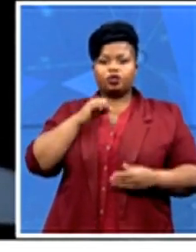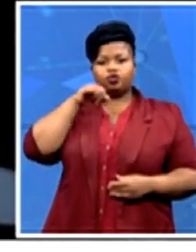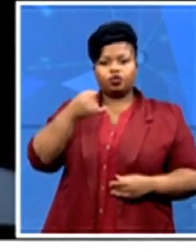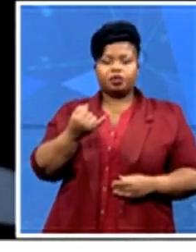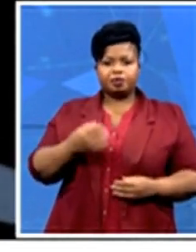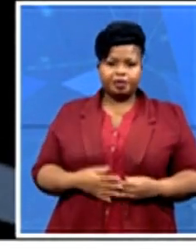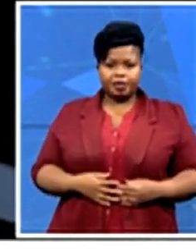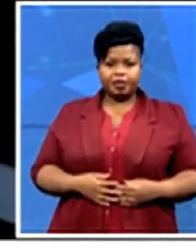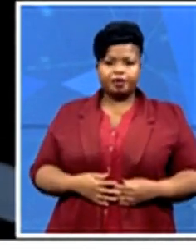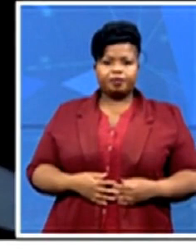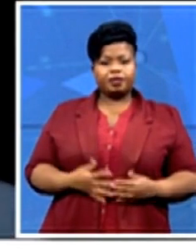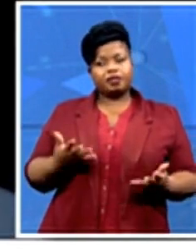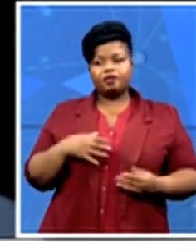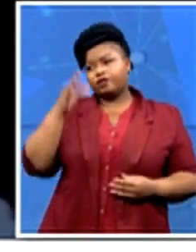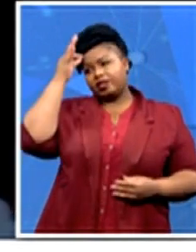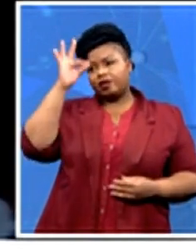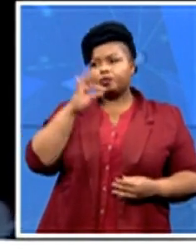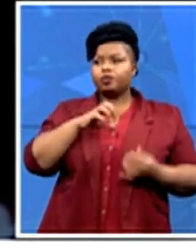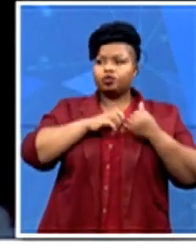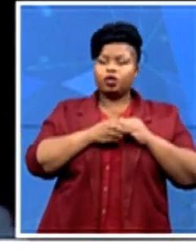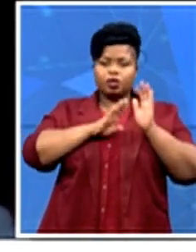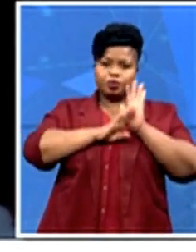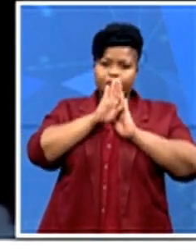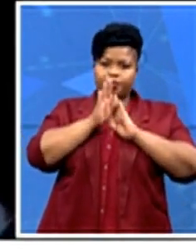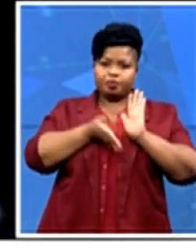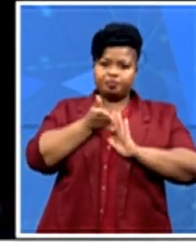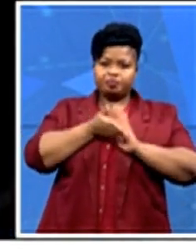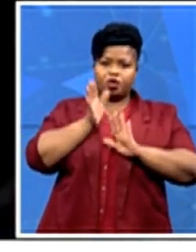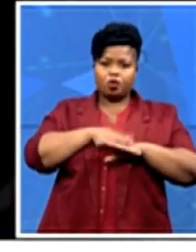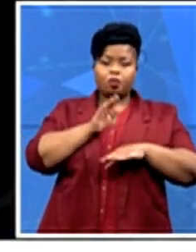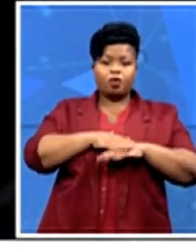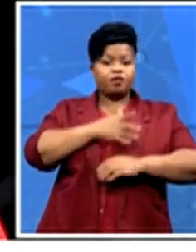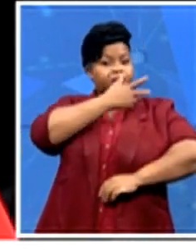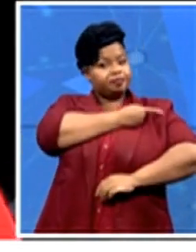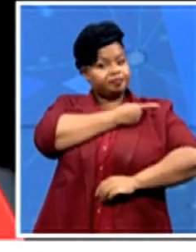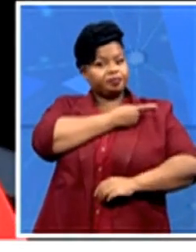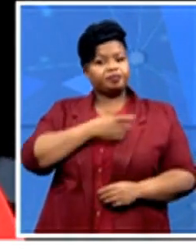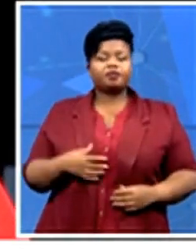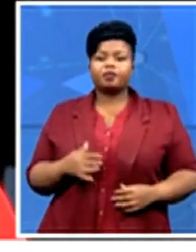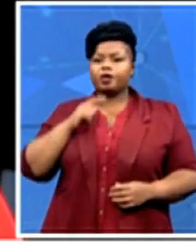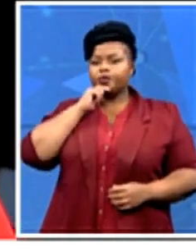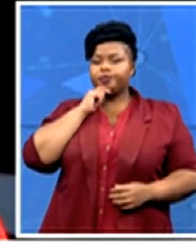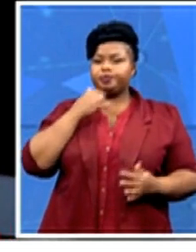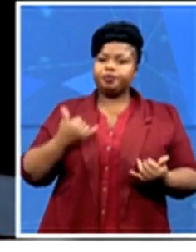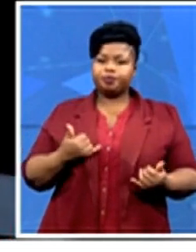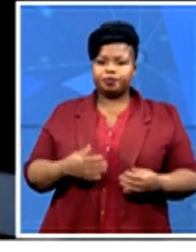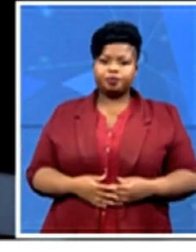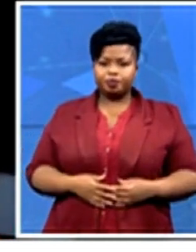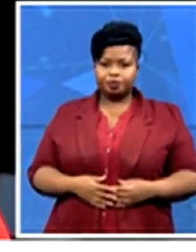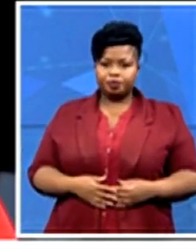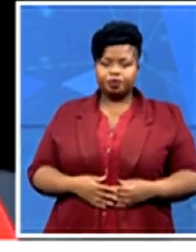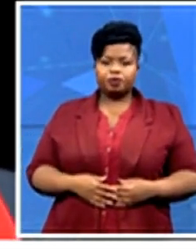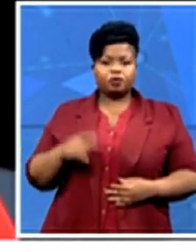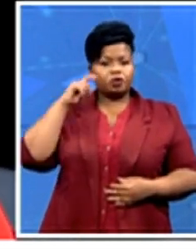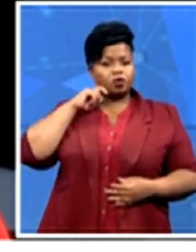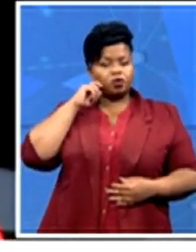up the vaccination drive, that's right, from this morning, you have that age group that is going to start